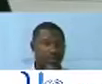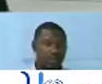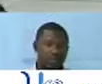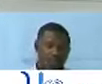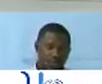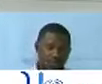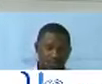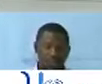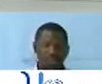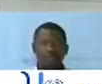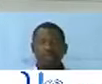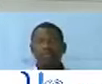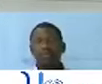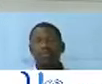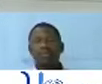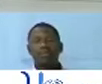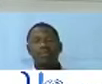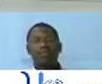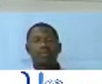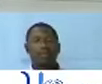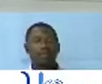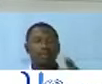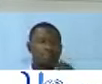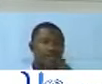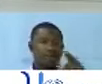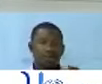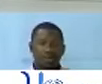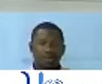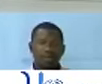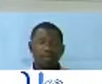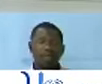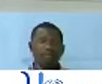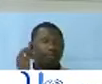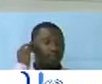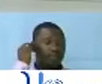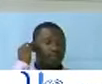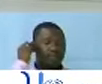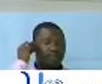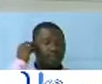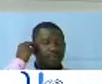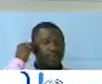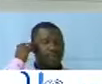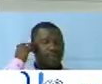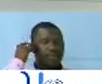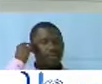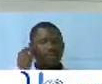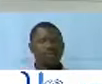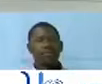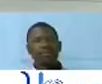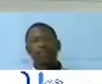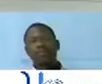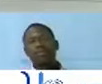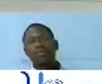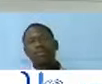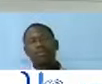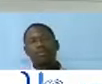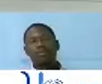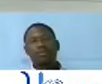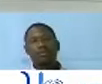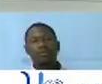His lambs will be lost to make sure that it's so hard to escape. Nga xamne dana jafé lol pour reccu.